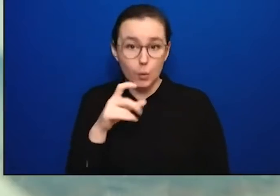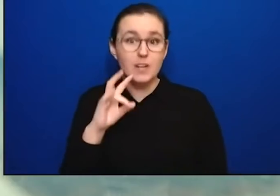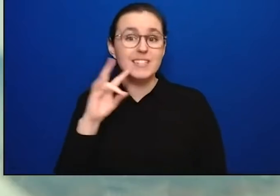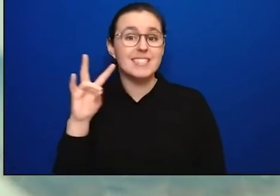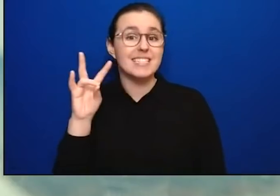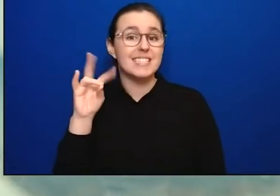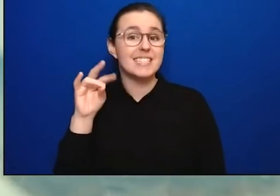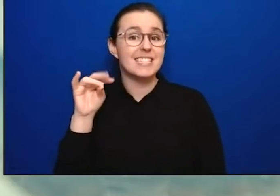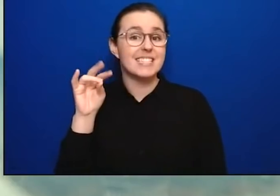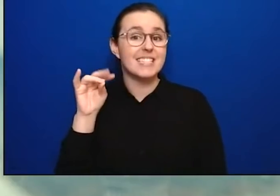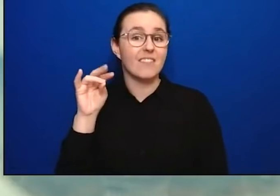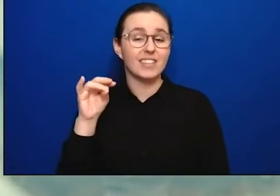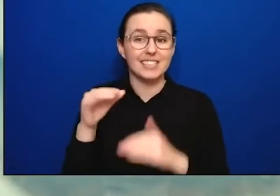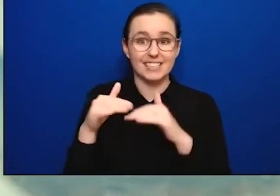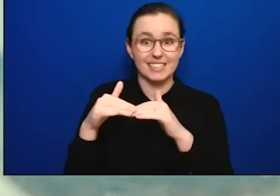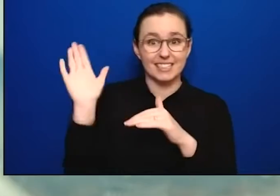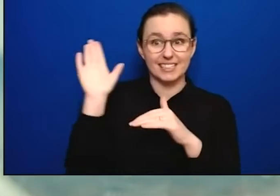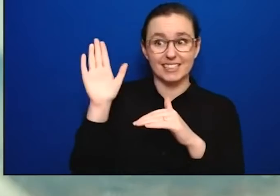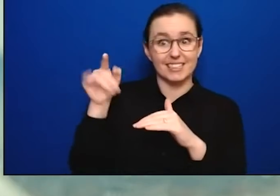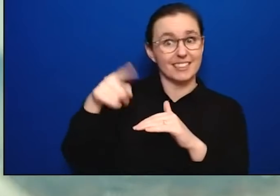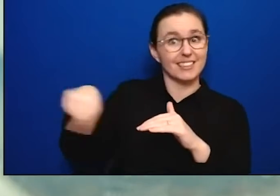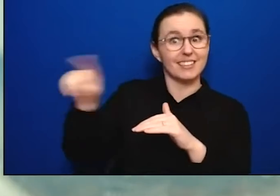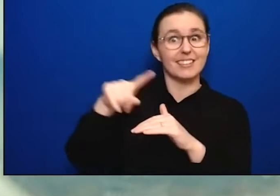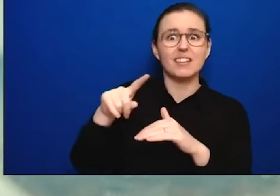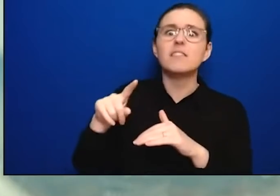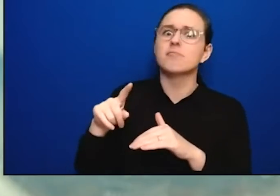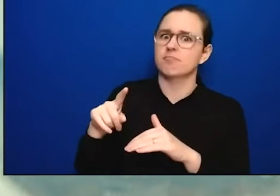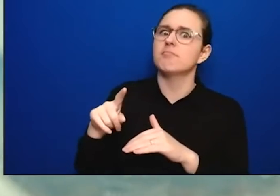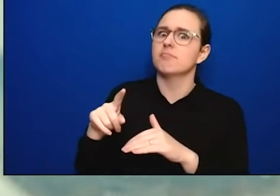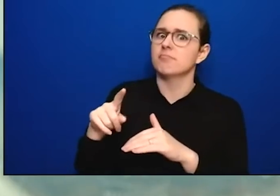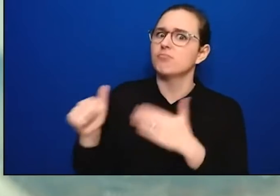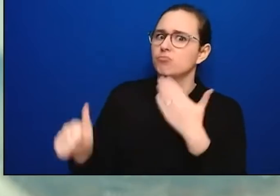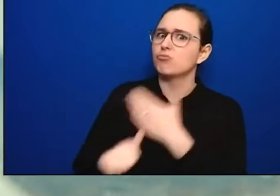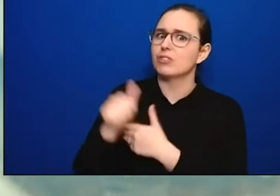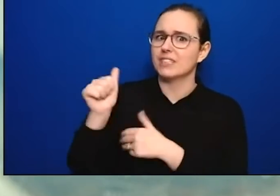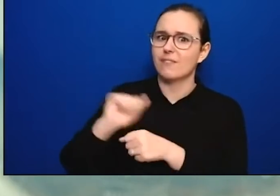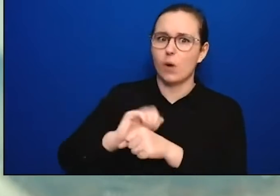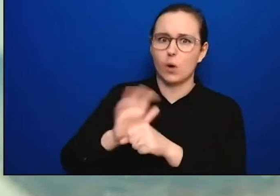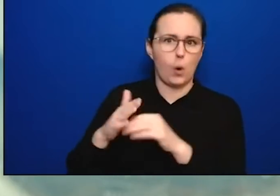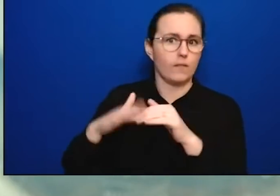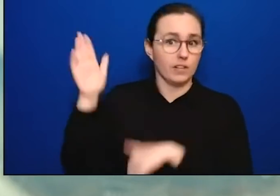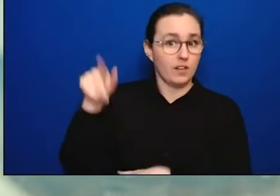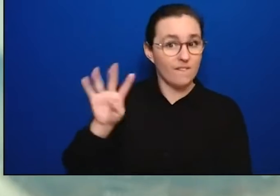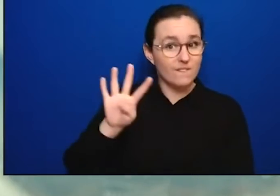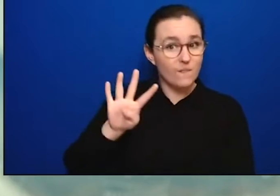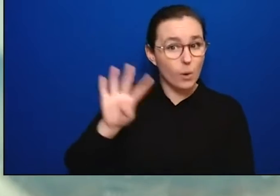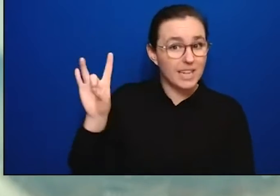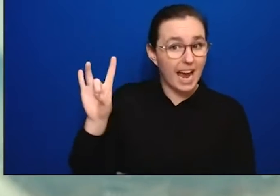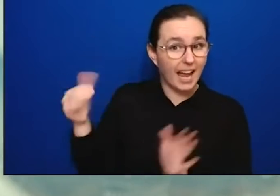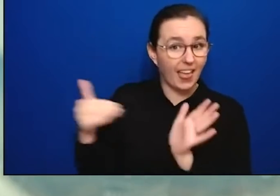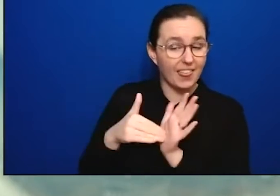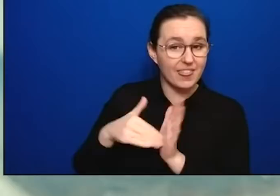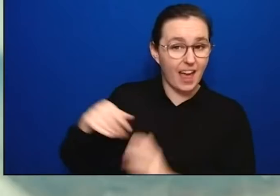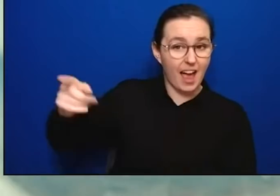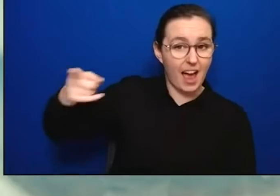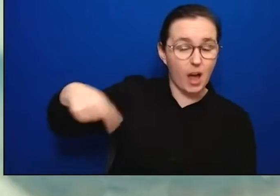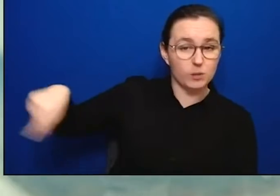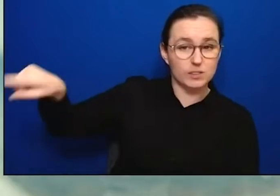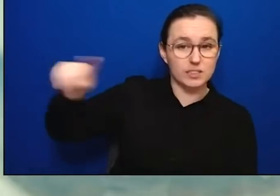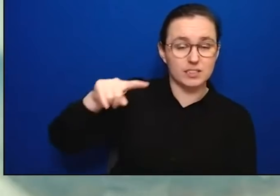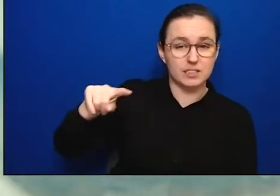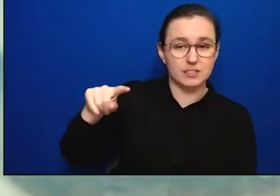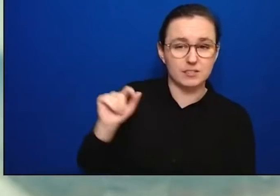the risk to those over the age of 70 from COVID-19 continues to be high. There are